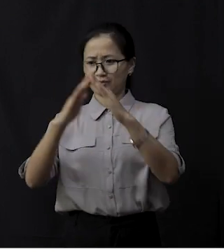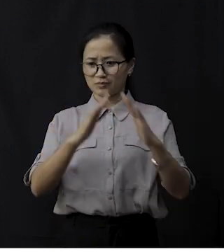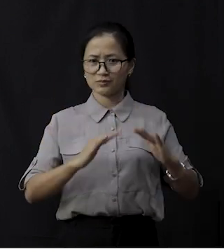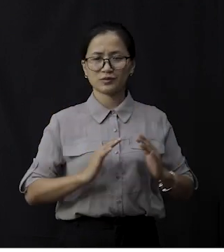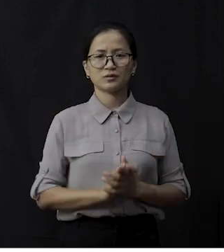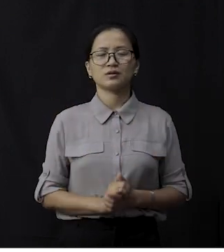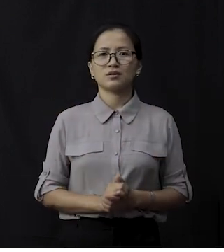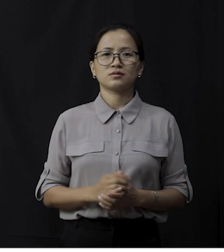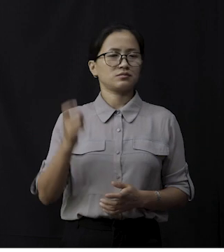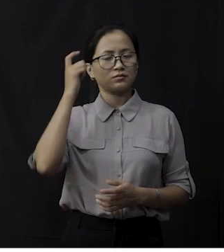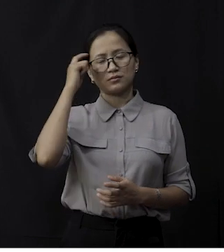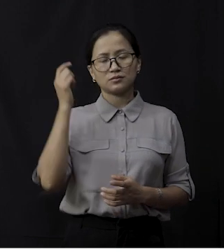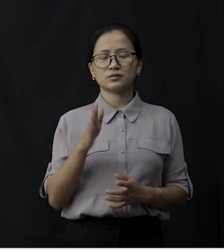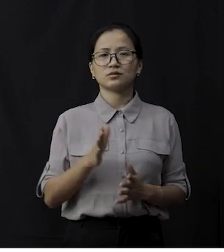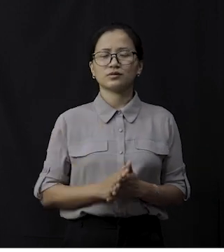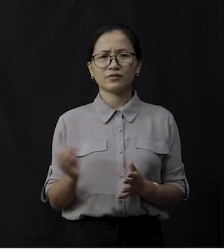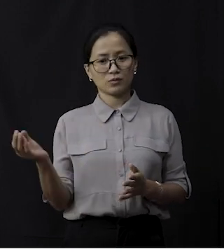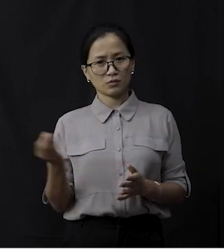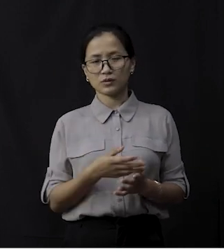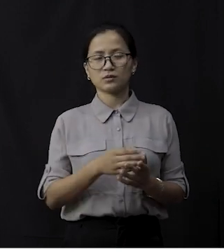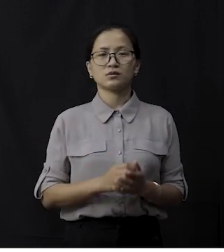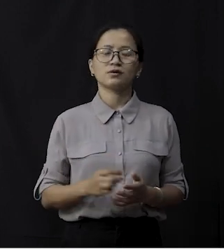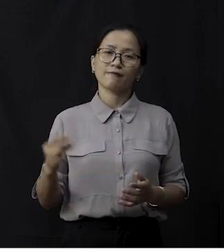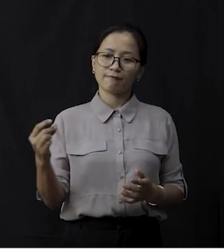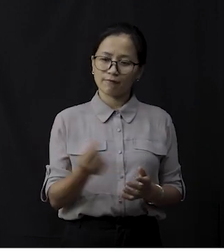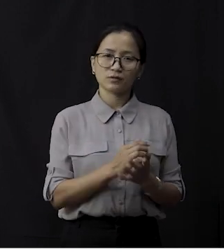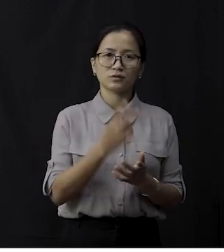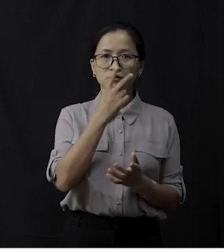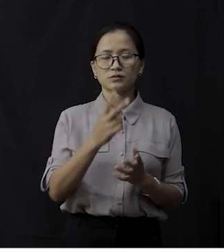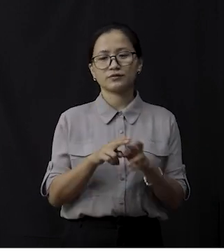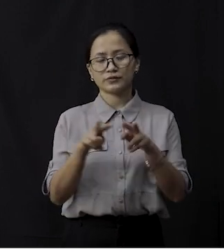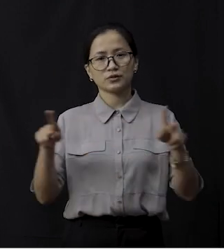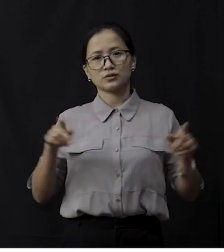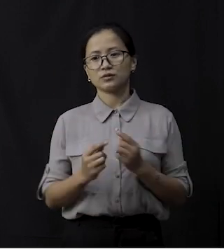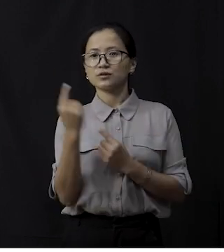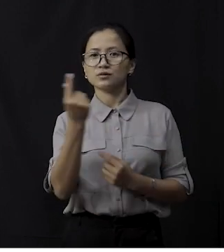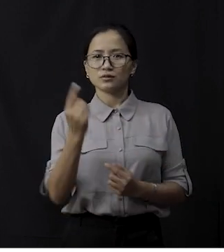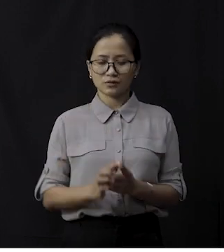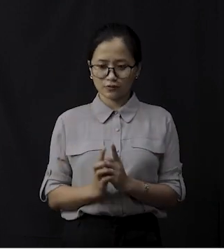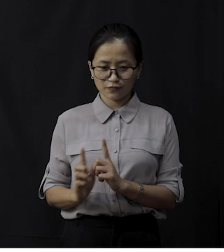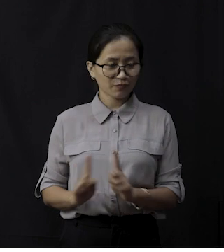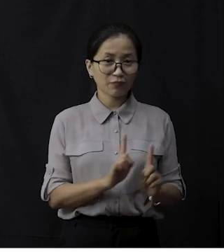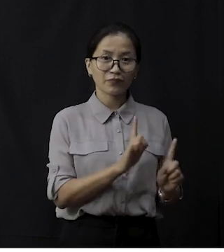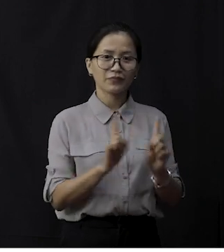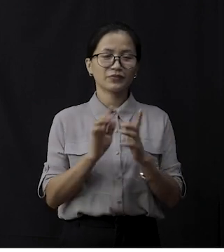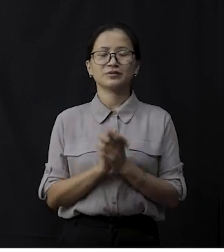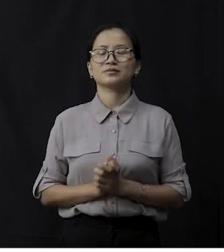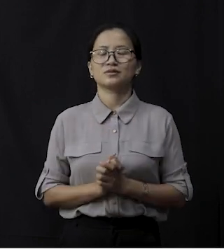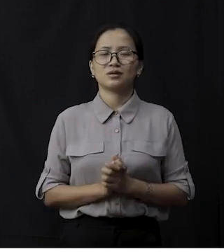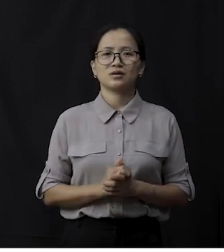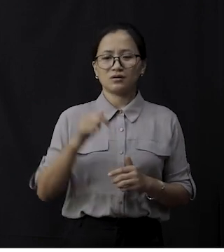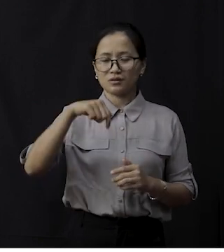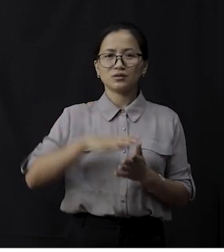so. Let us have a quick look at the different uses of plants, okay?